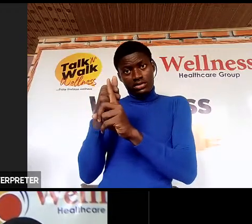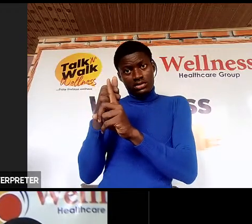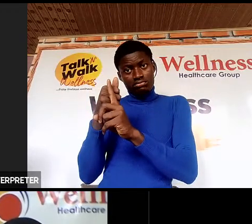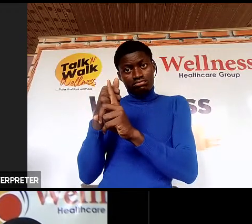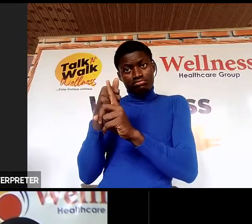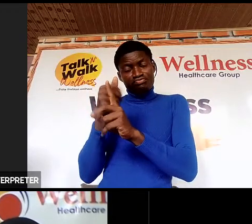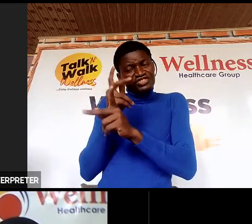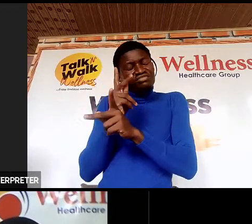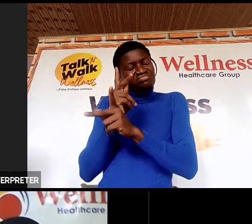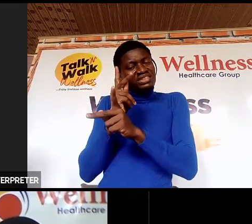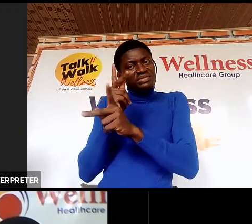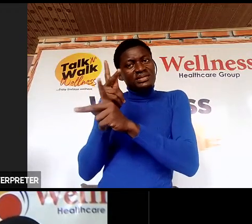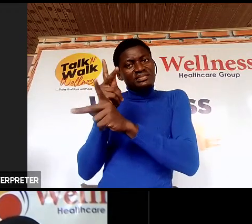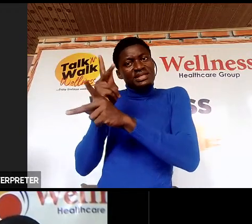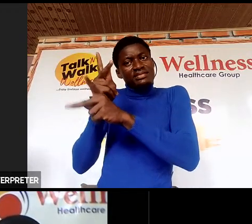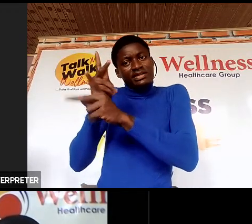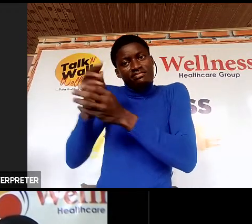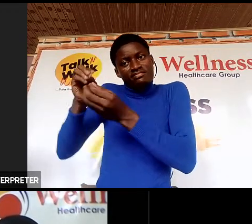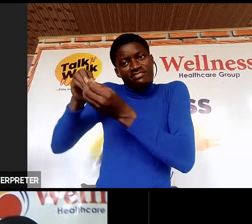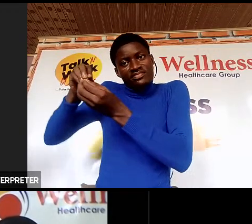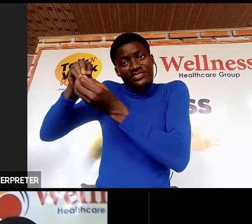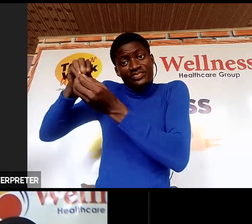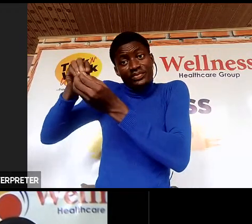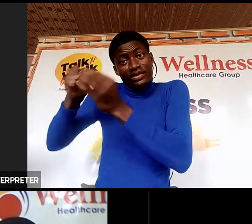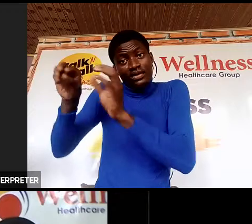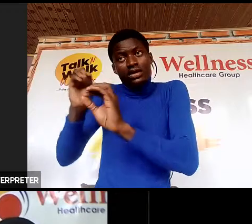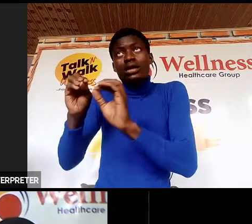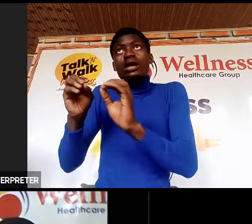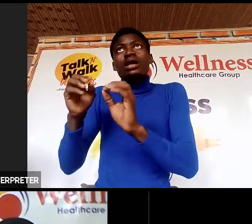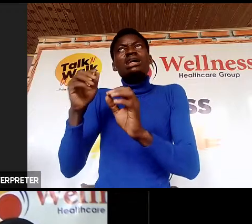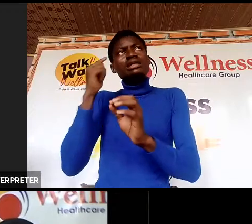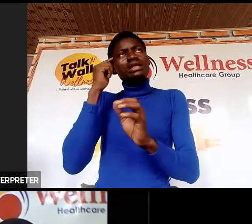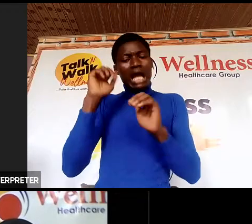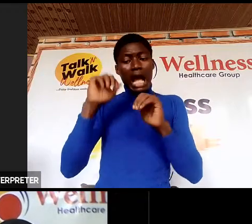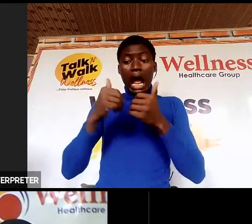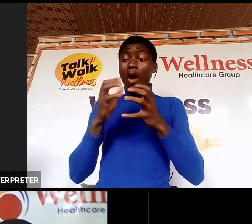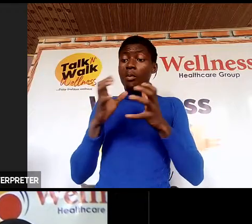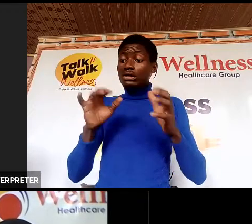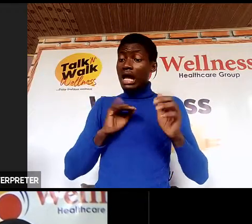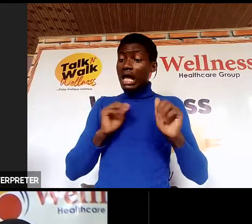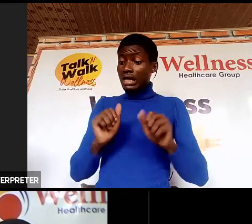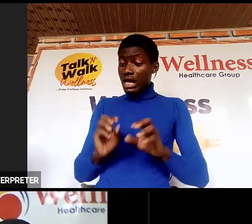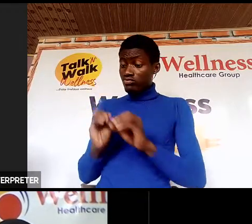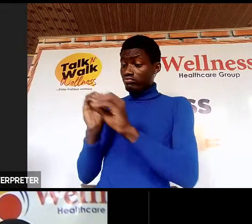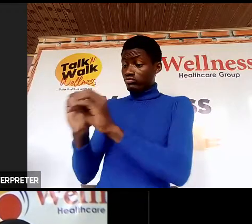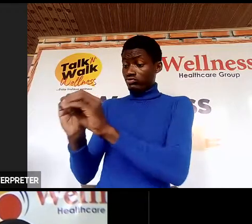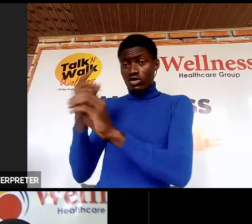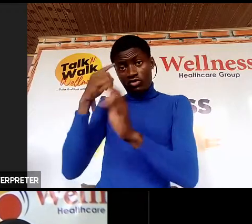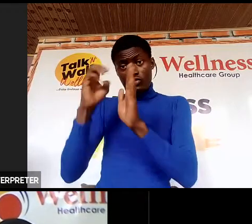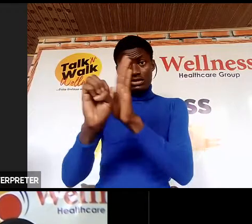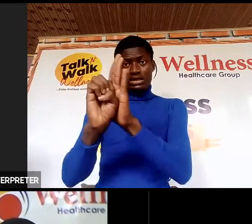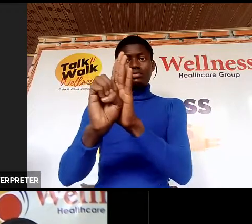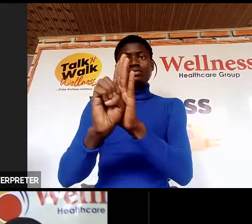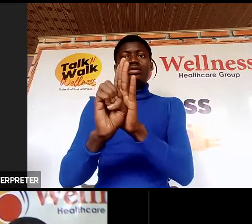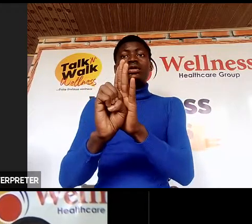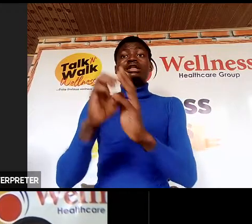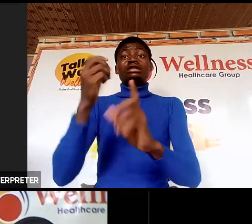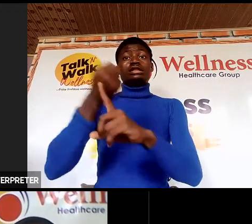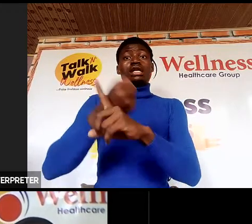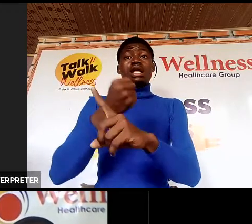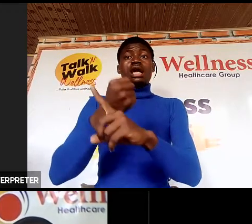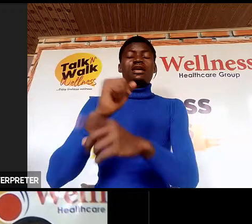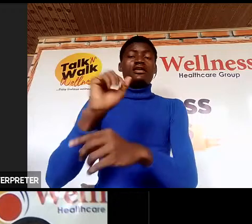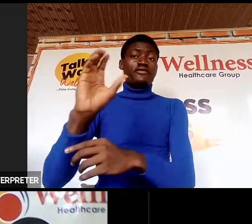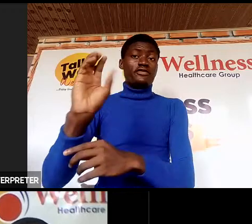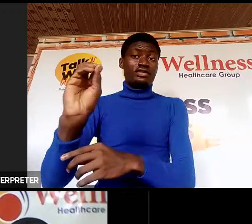stress me in a month. So assuming I'm earning 50,000 naira a month, like I said that every month, so I'm going to put 2,000 naira aside